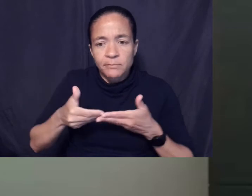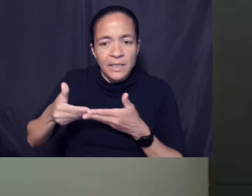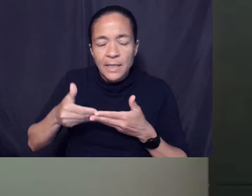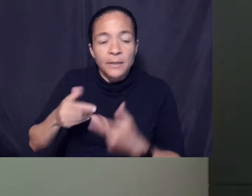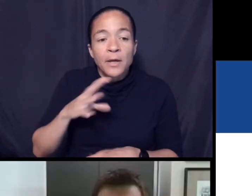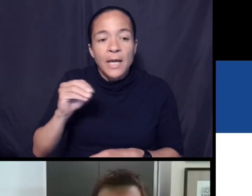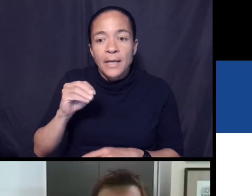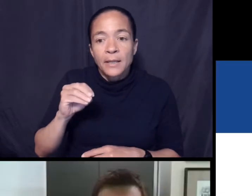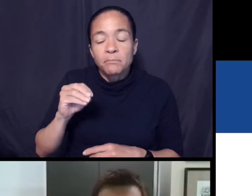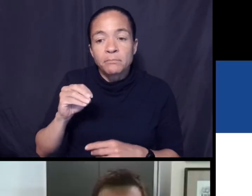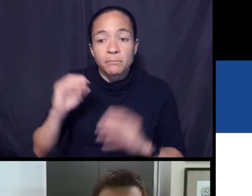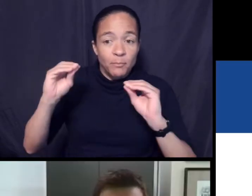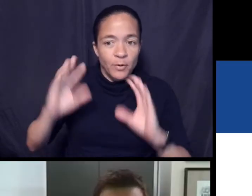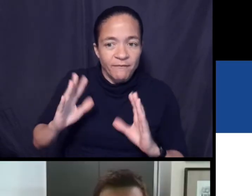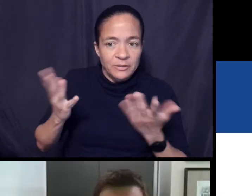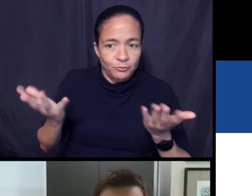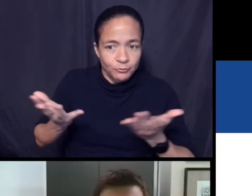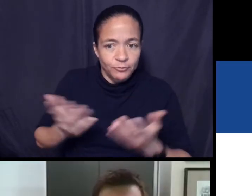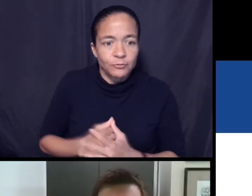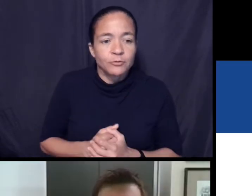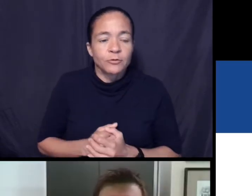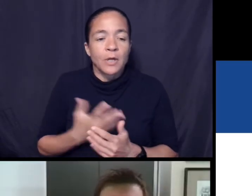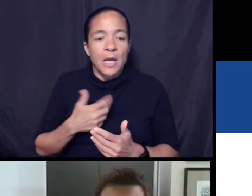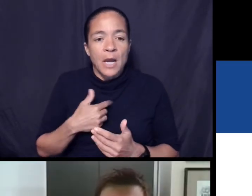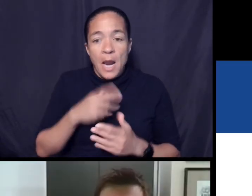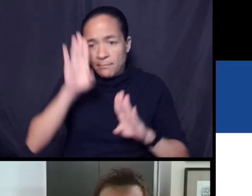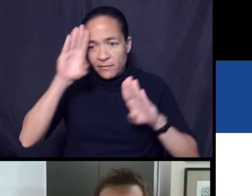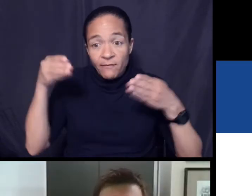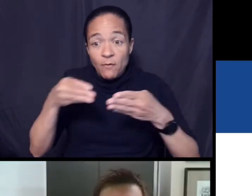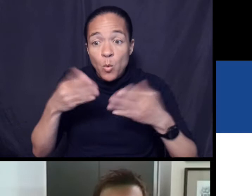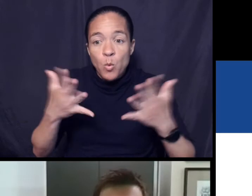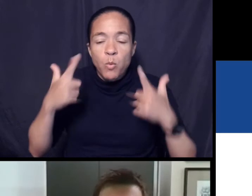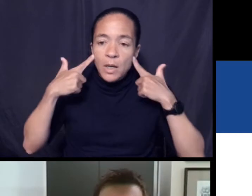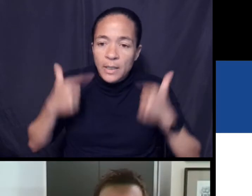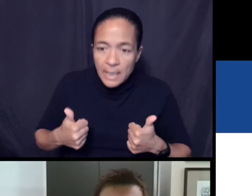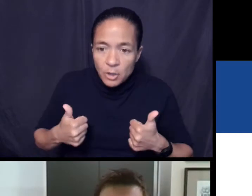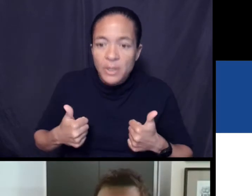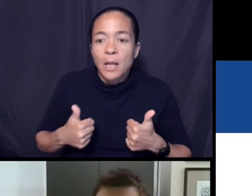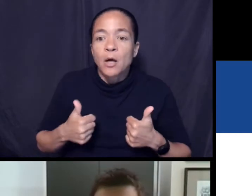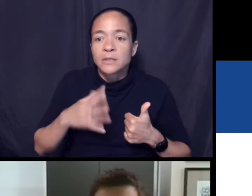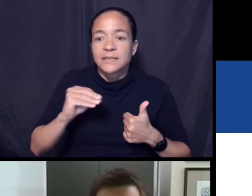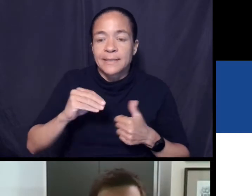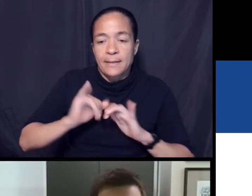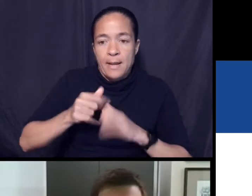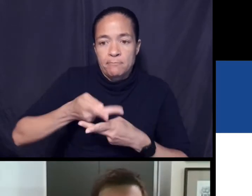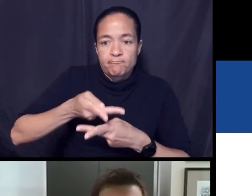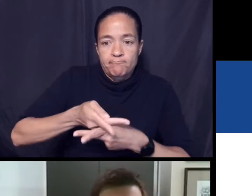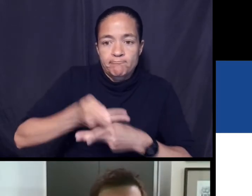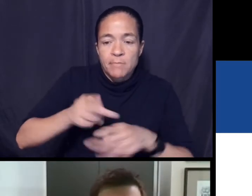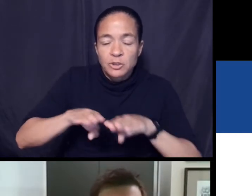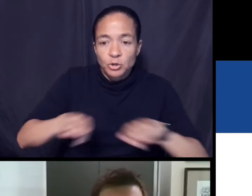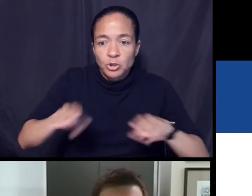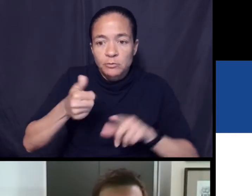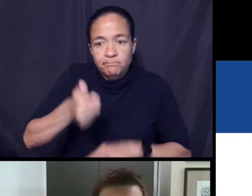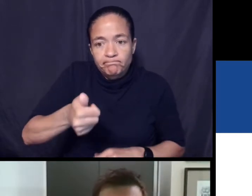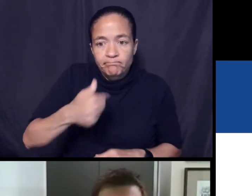professor here. I have a special interest in hearing loss and treating children with hearing loss. Today,